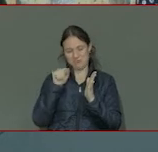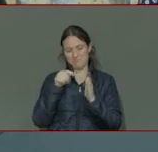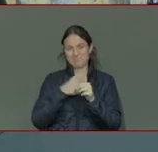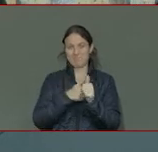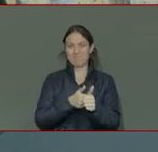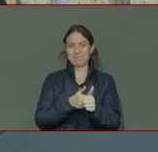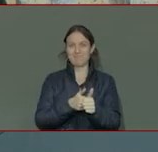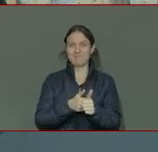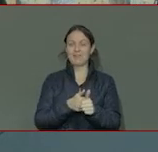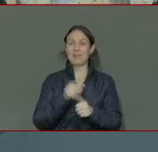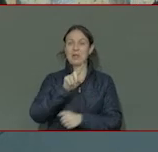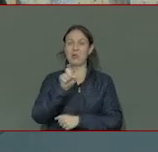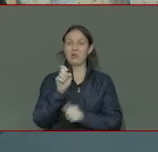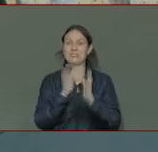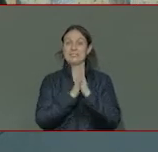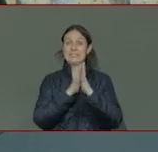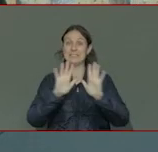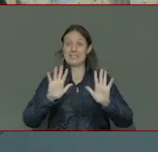question number 10.